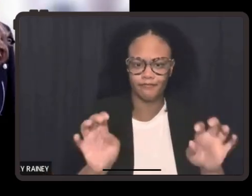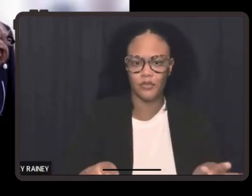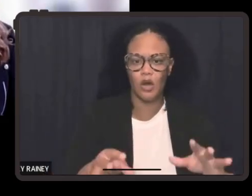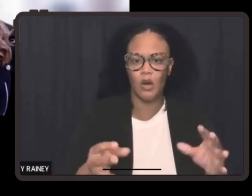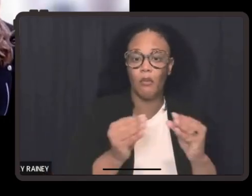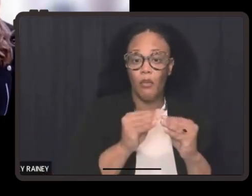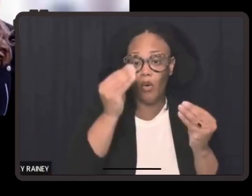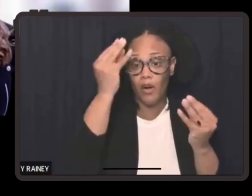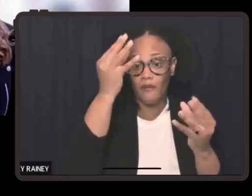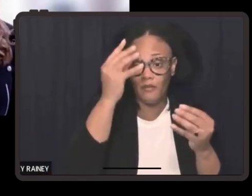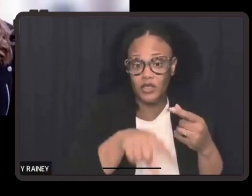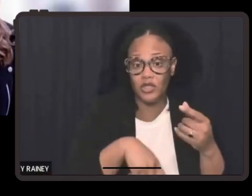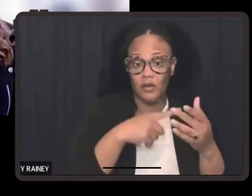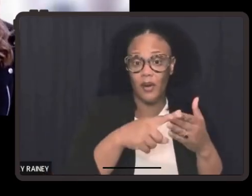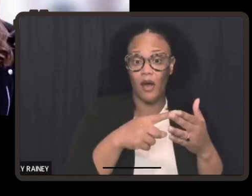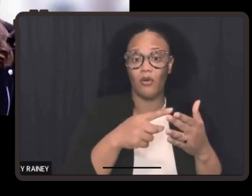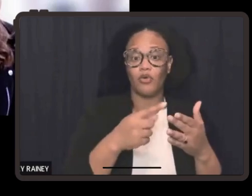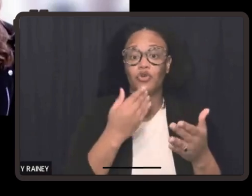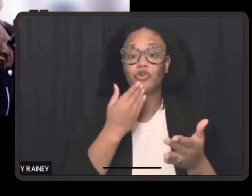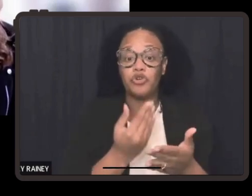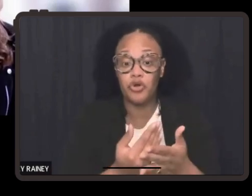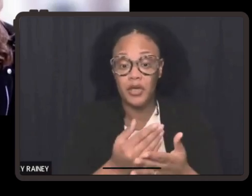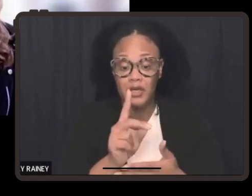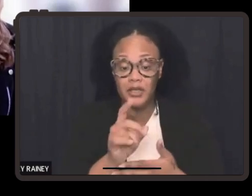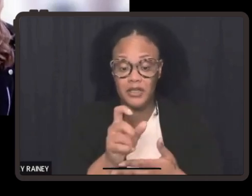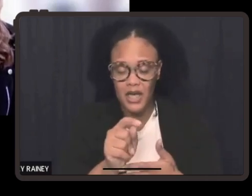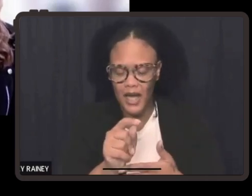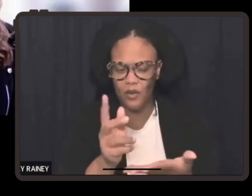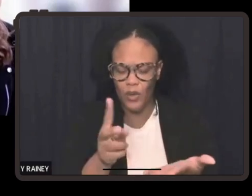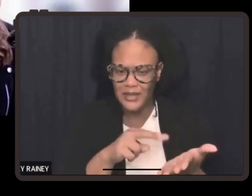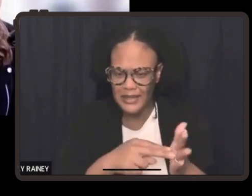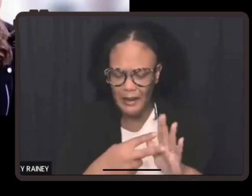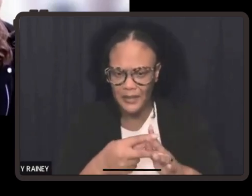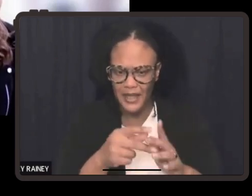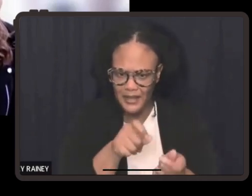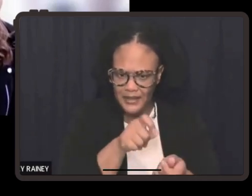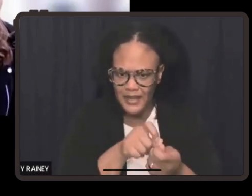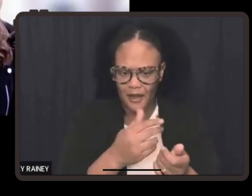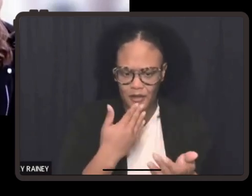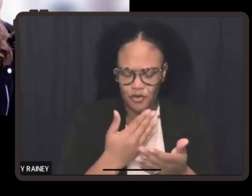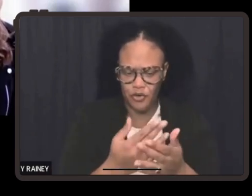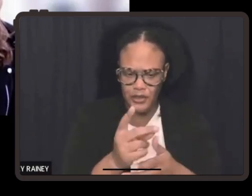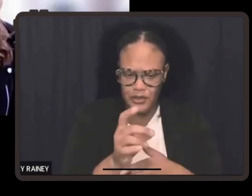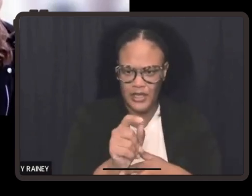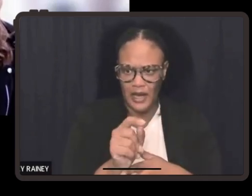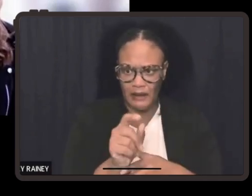Good Another diet pamphlet. pamphlet. Good question. I mean, I think